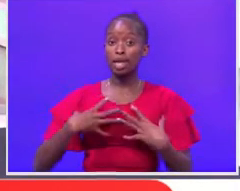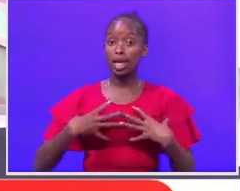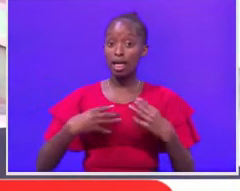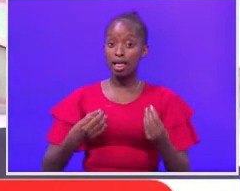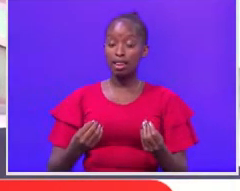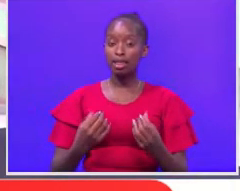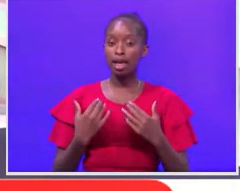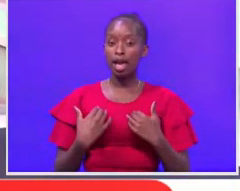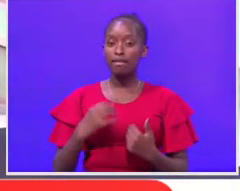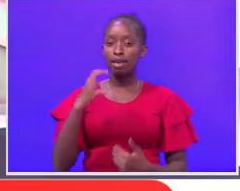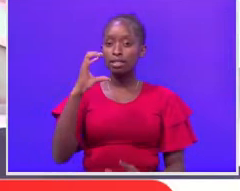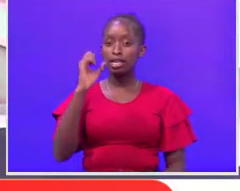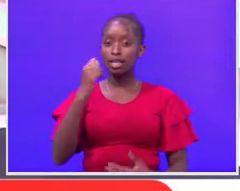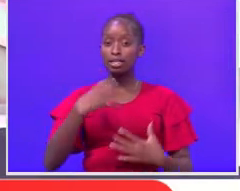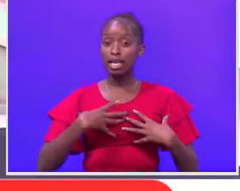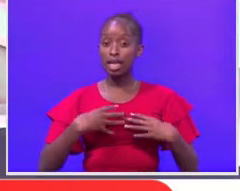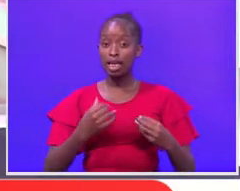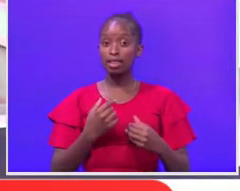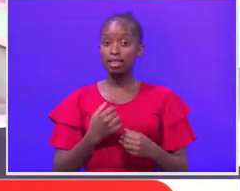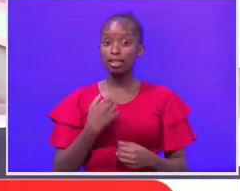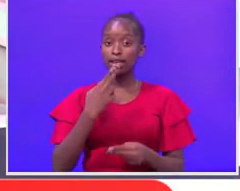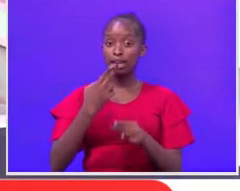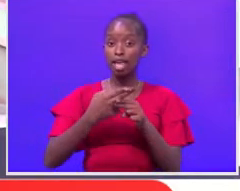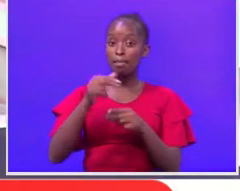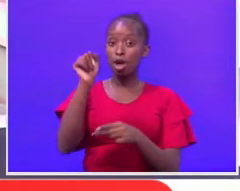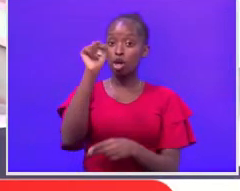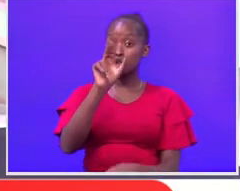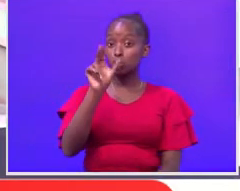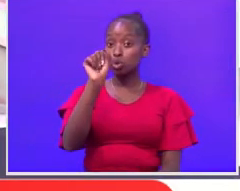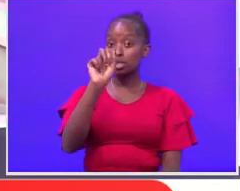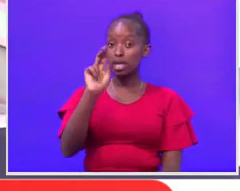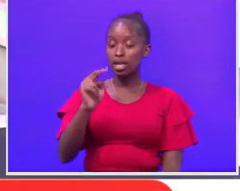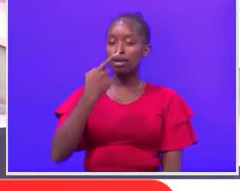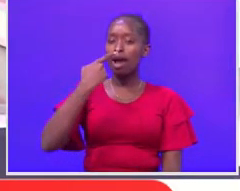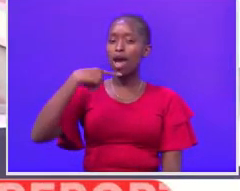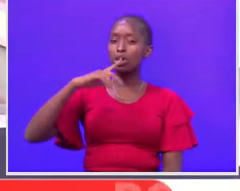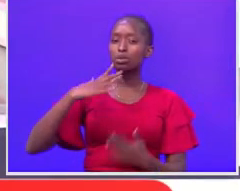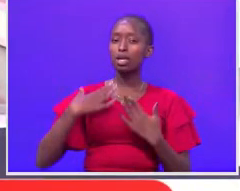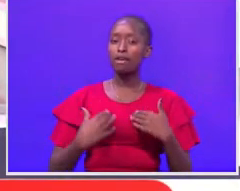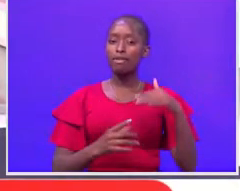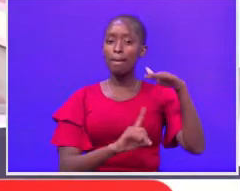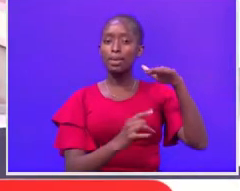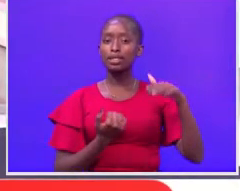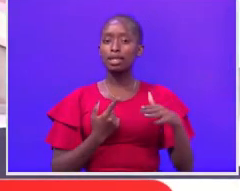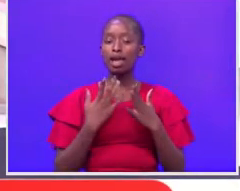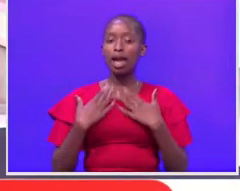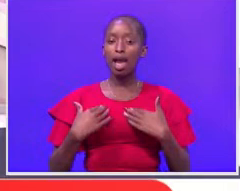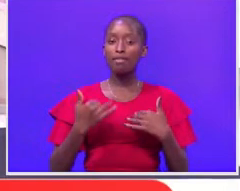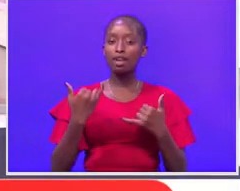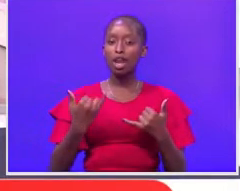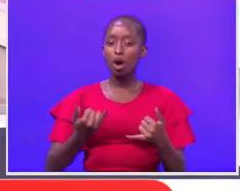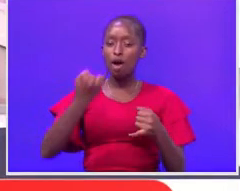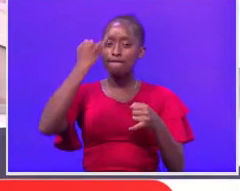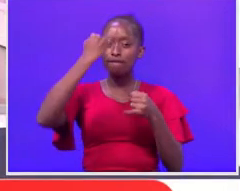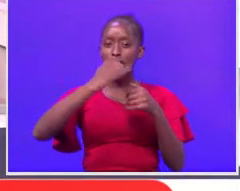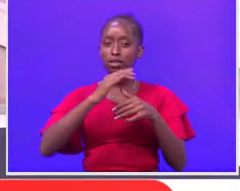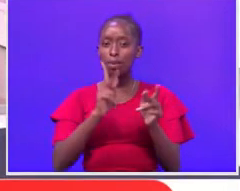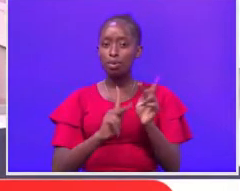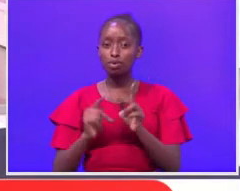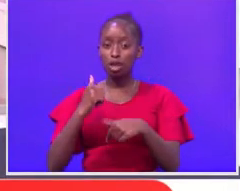held cabinet secretary, that is Susan Nakumincha, has announced that her ministry is finalizing the process of